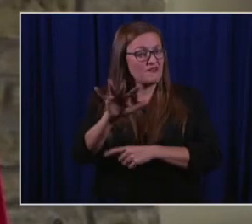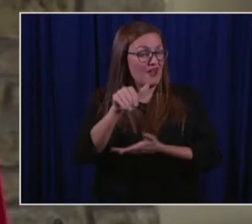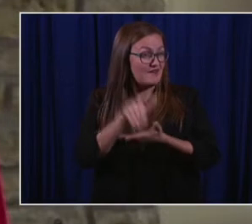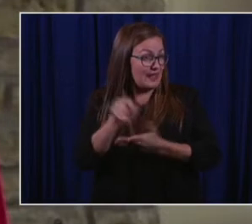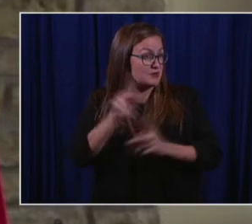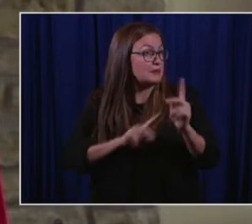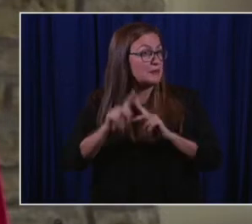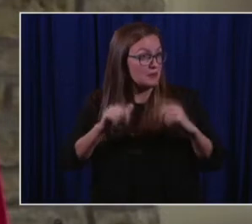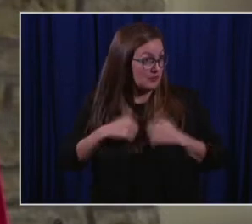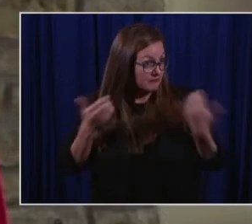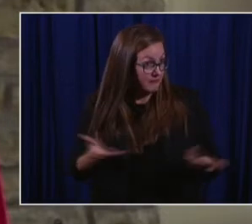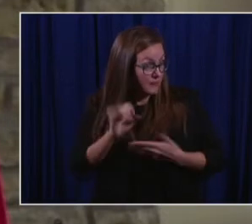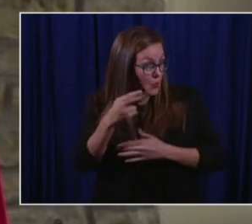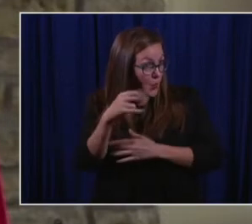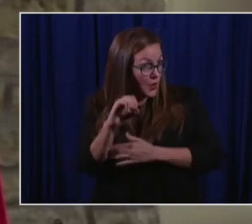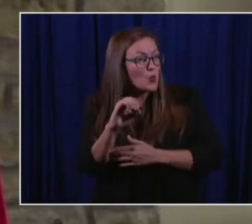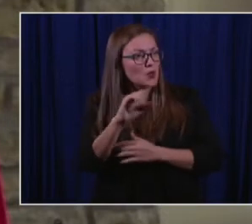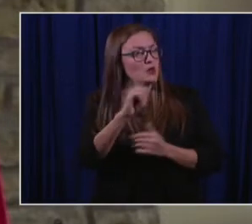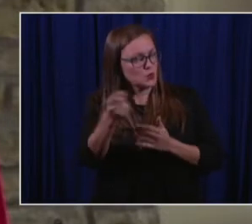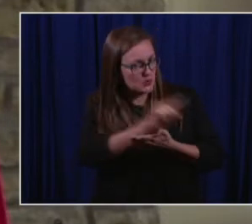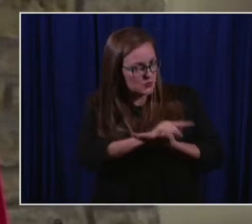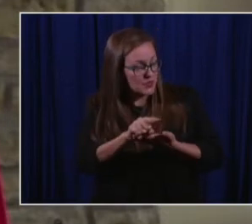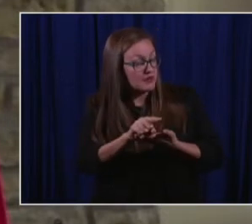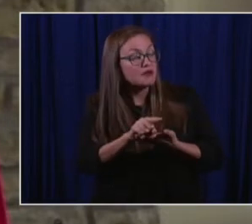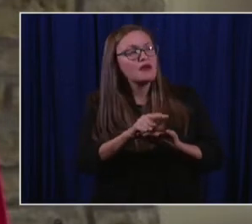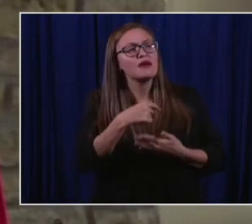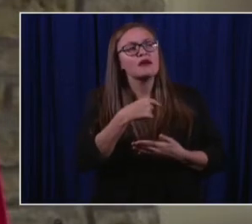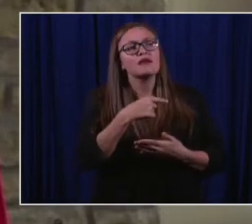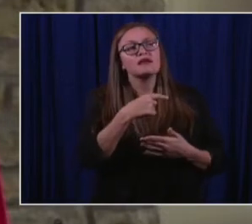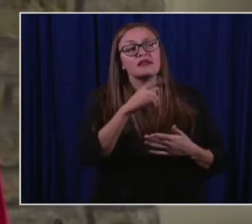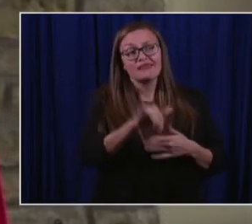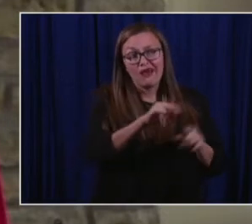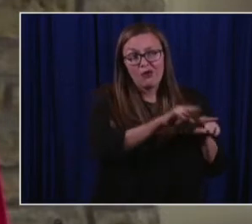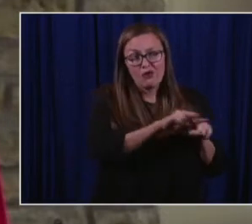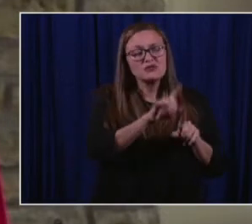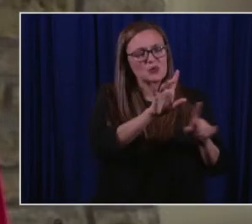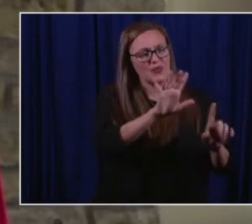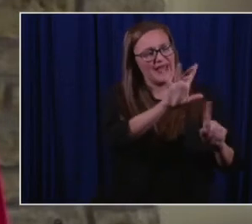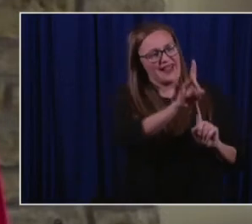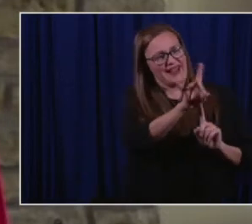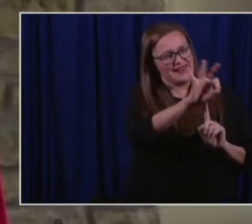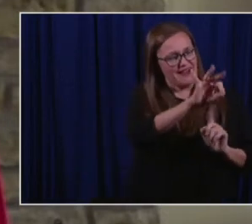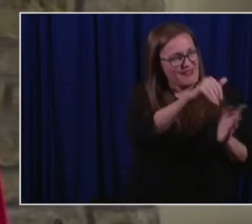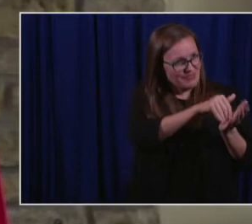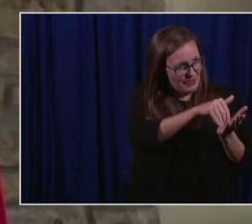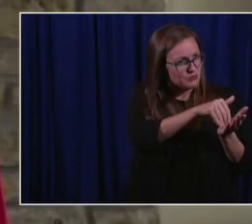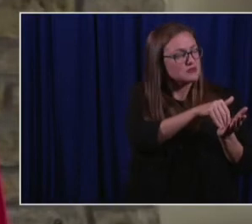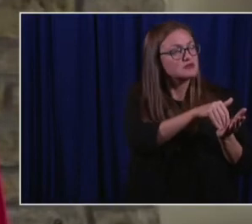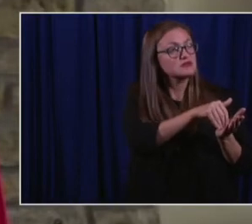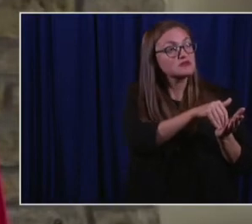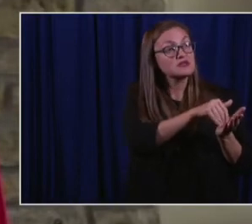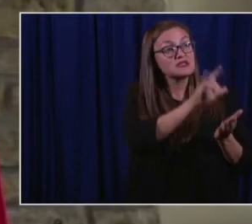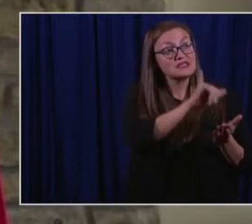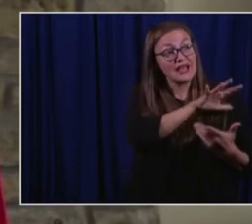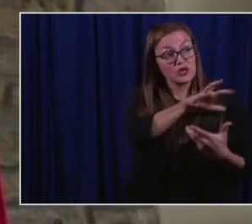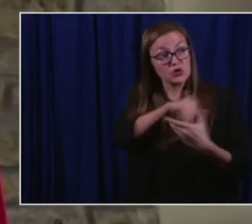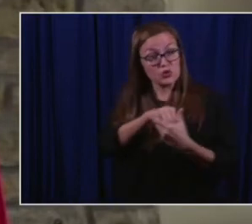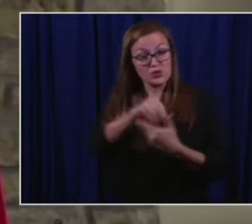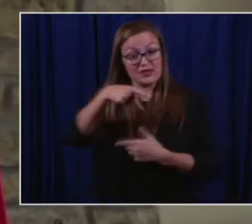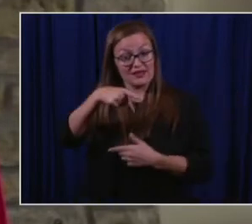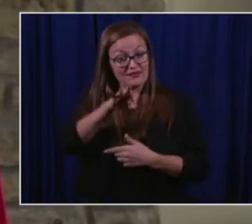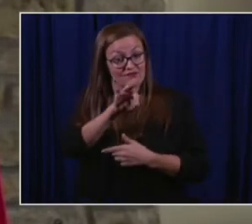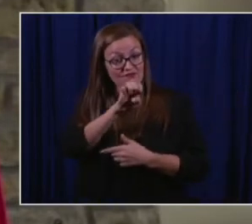week. Also, does that include, when we hear that number of 89,000, does that include the Pfizer shipments that will